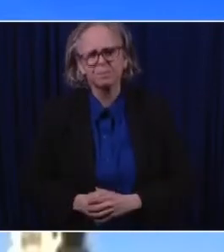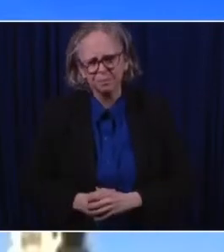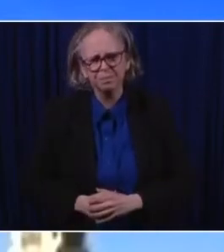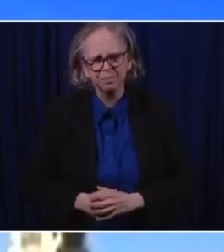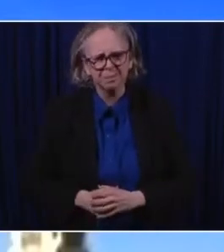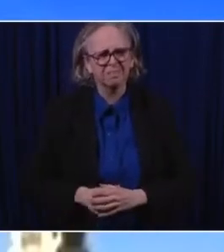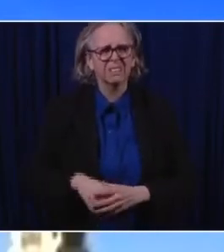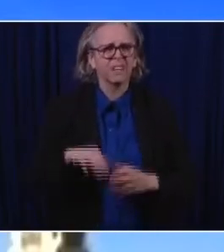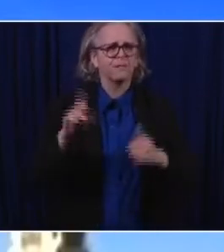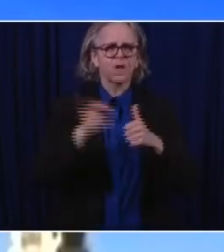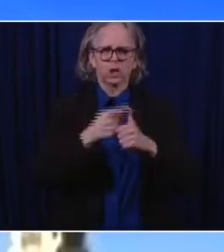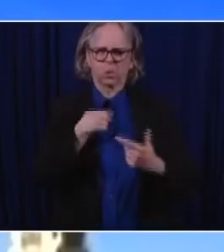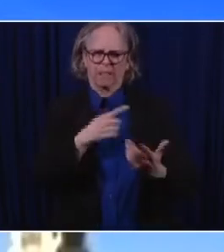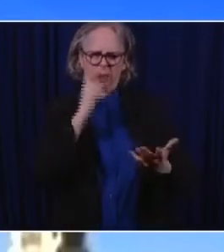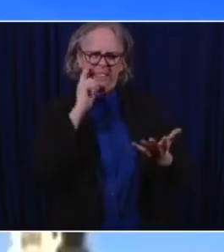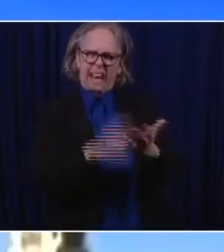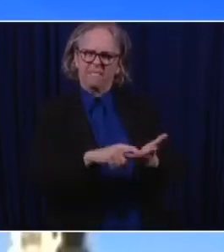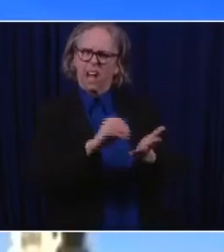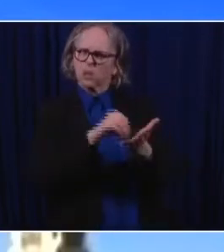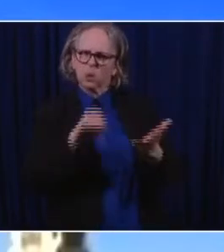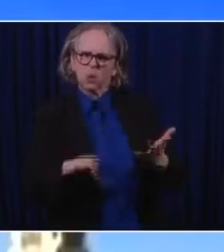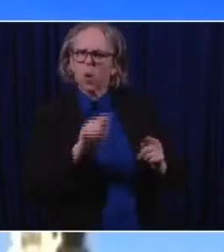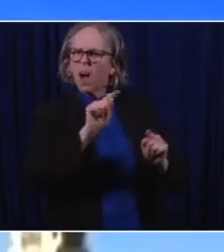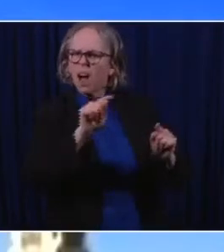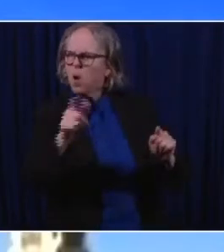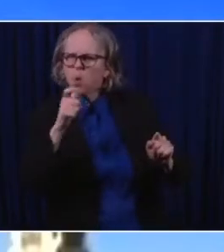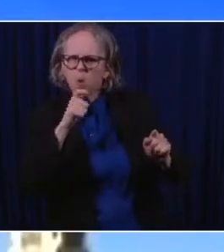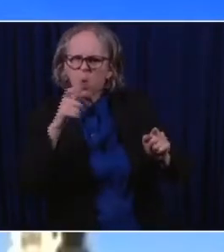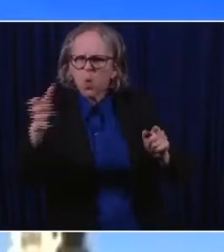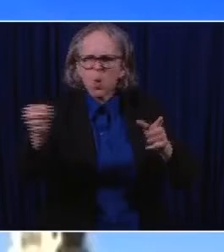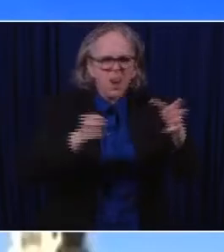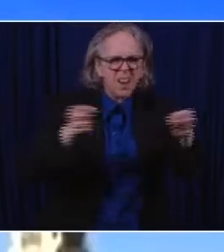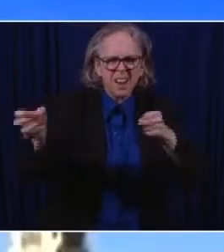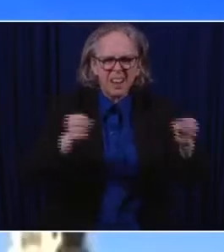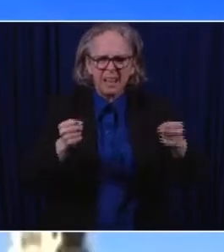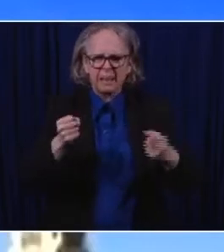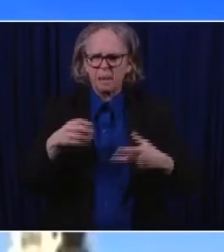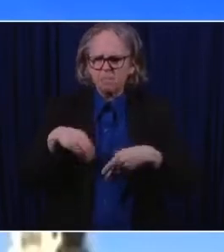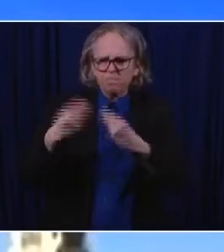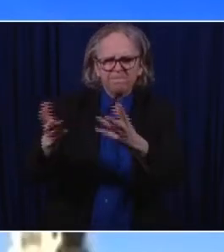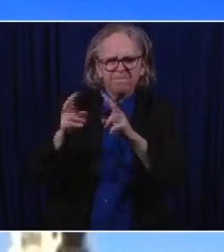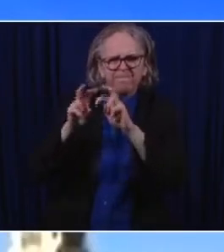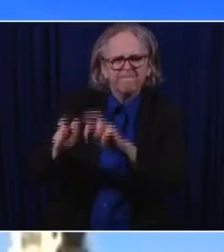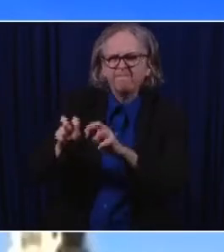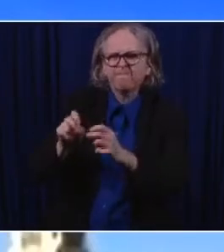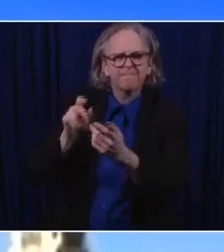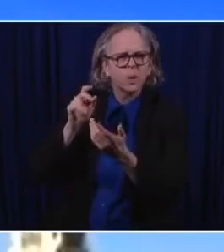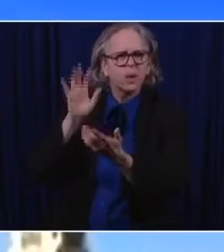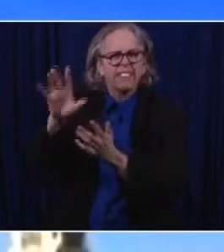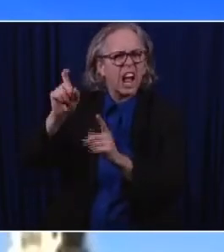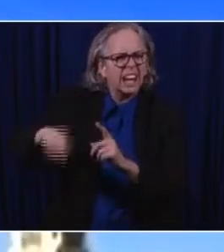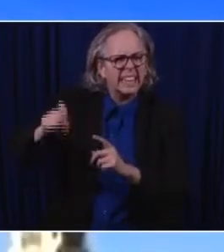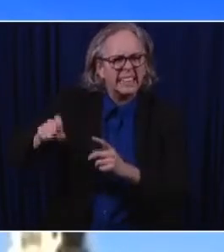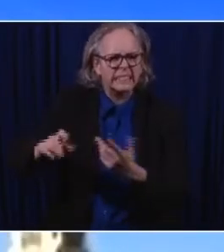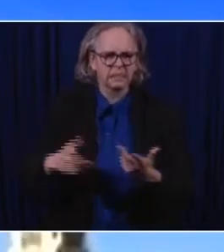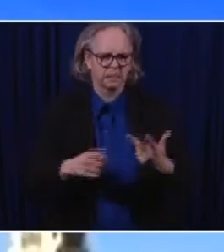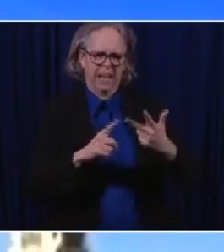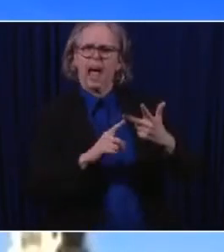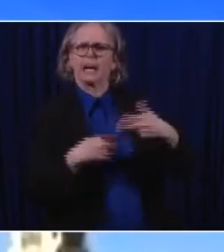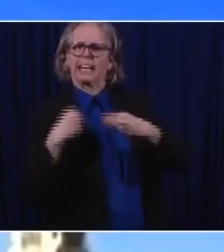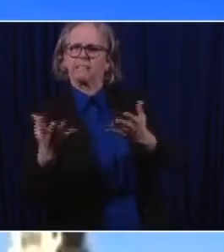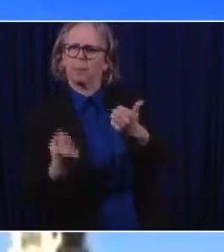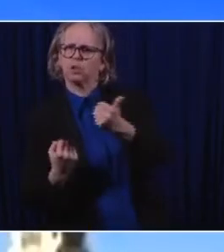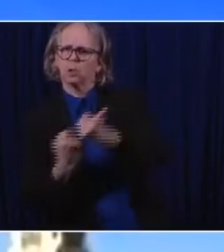and then what we do to support them in order to help them continue to move forward. as I said, a lot of this is not really surprising to anyone. In fact, I